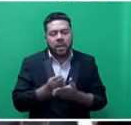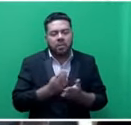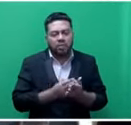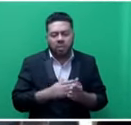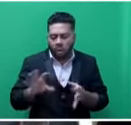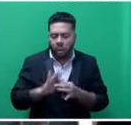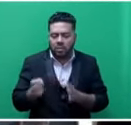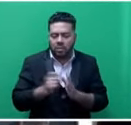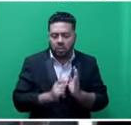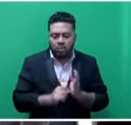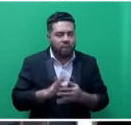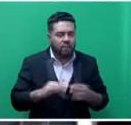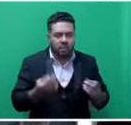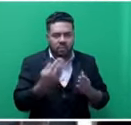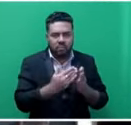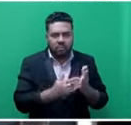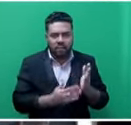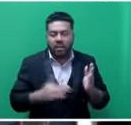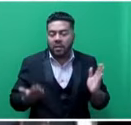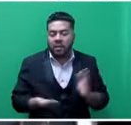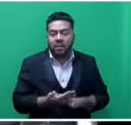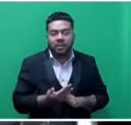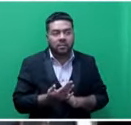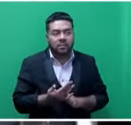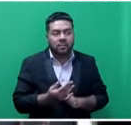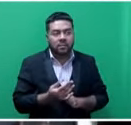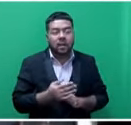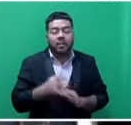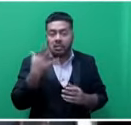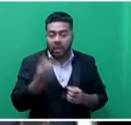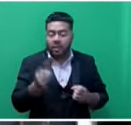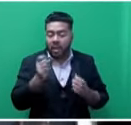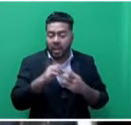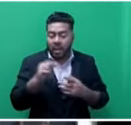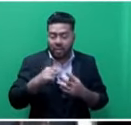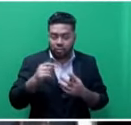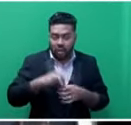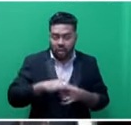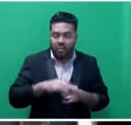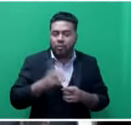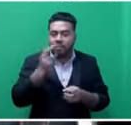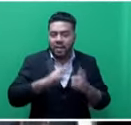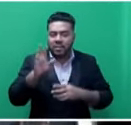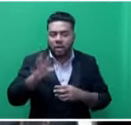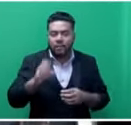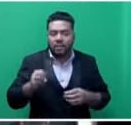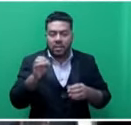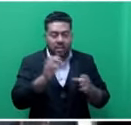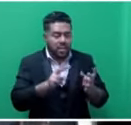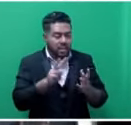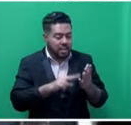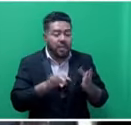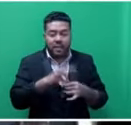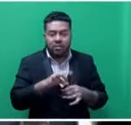secretary. The underlying philosophy has to be that the Electoral Commission and the Supervisor of Elections' primary